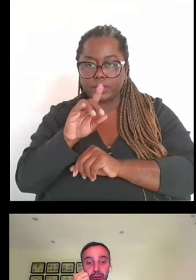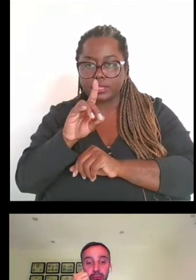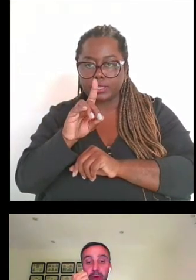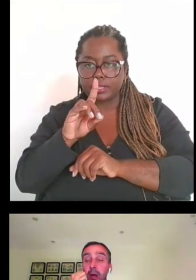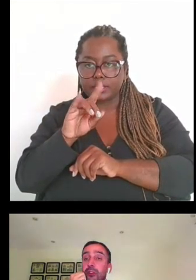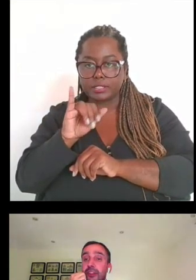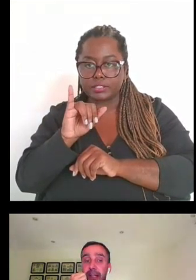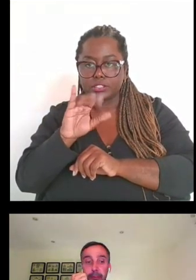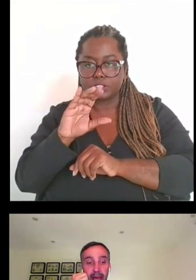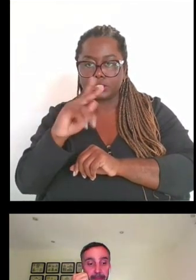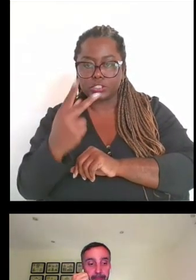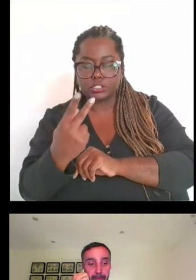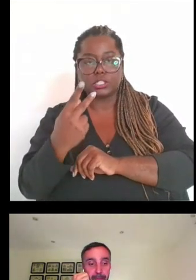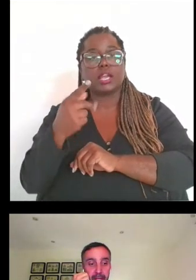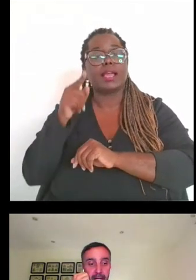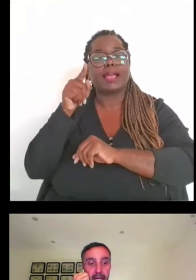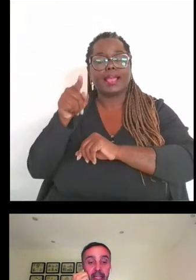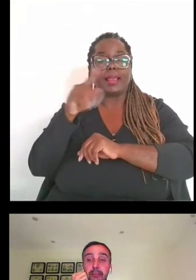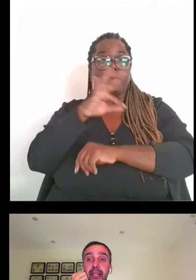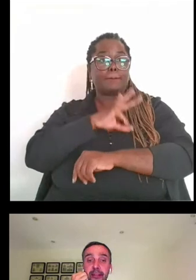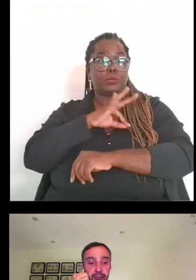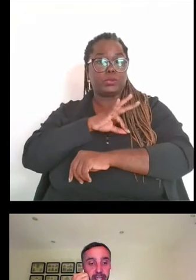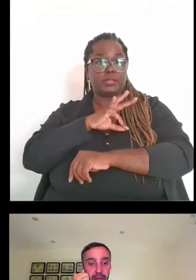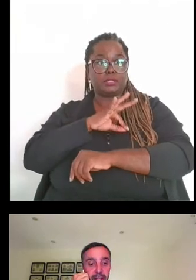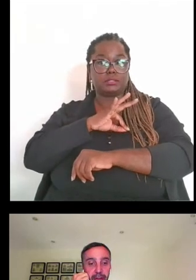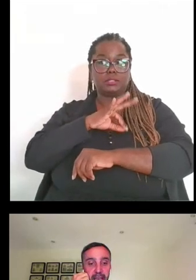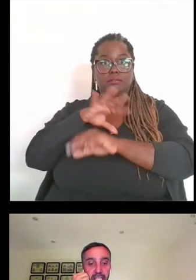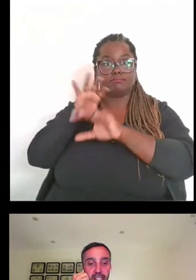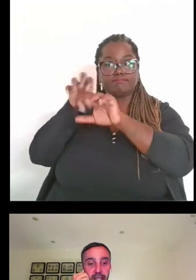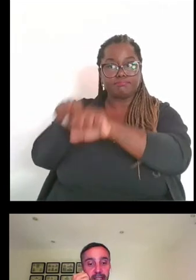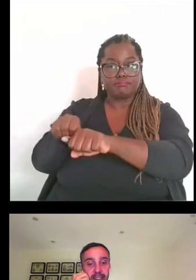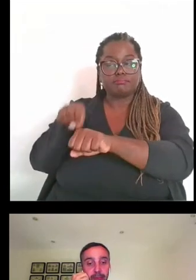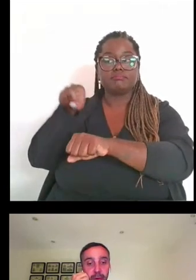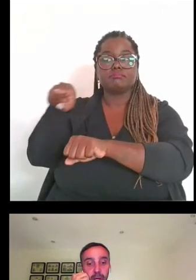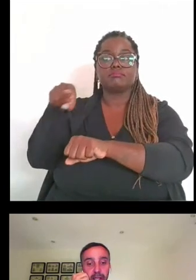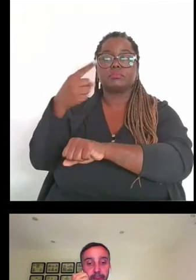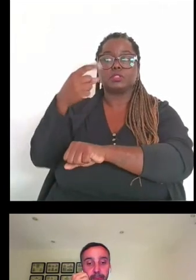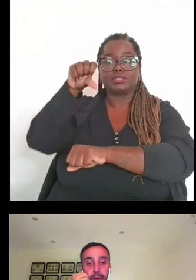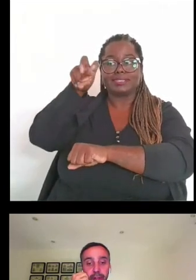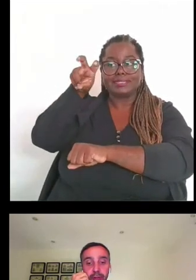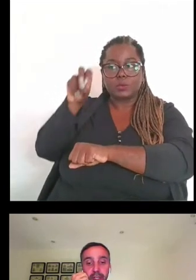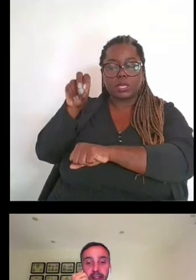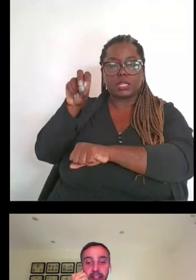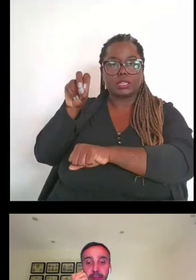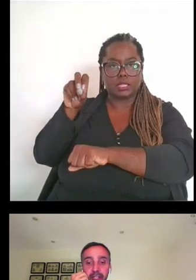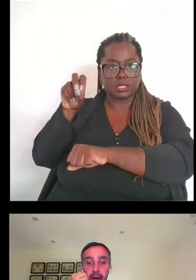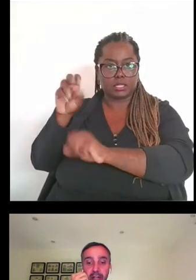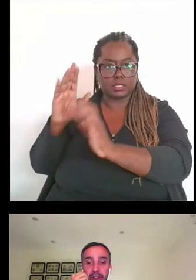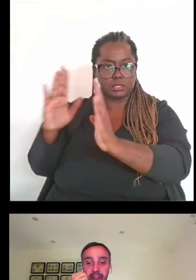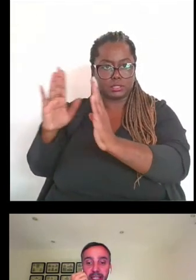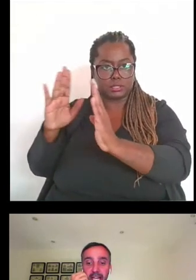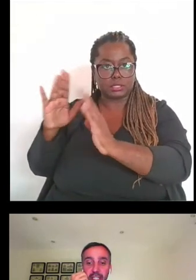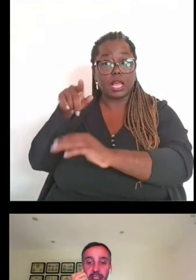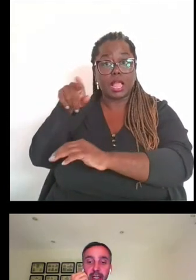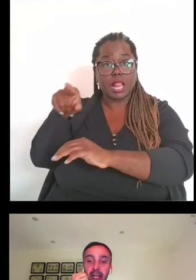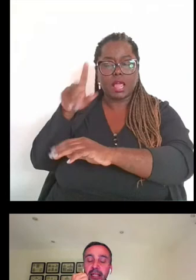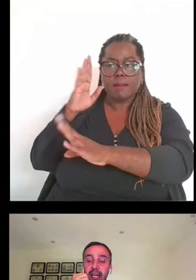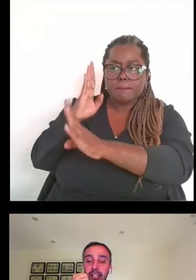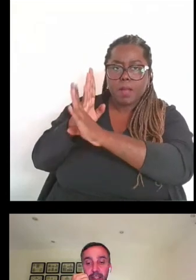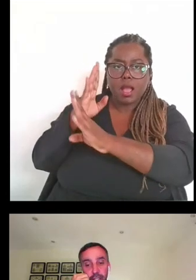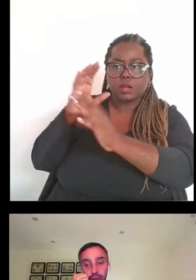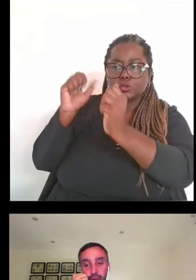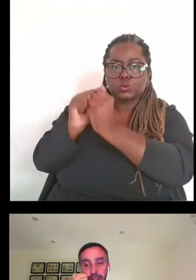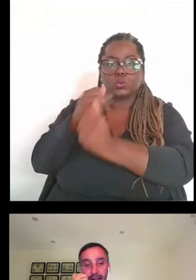hotel room with another man the Ministry of Education subsequently pursued a disciplinary investigation